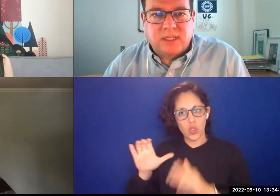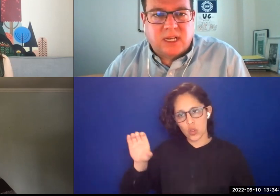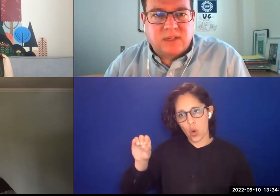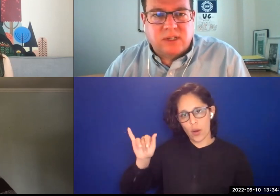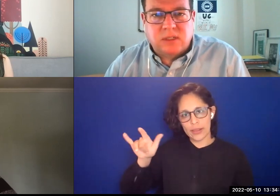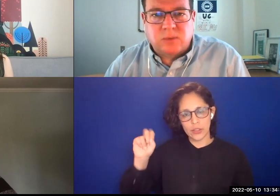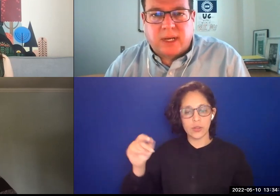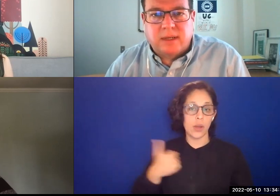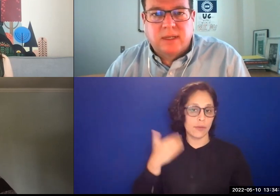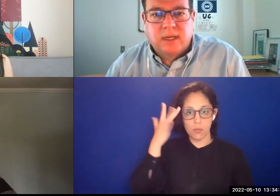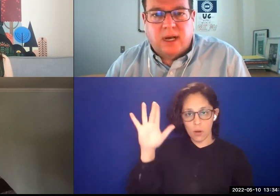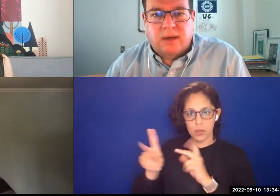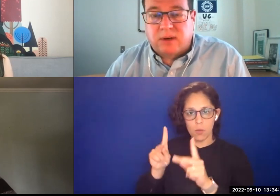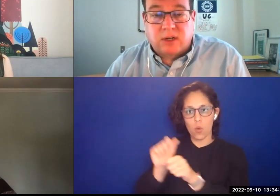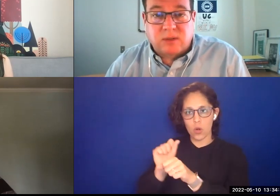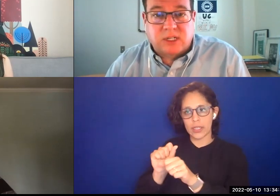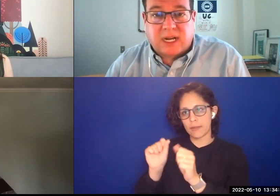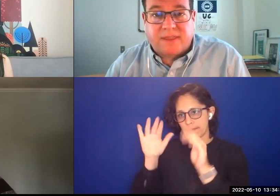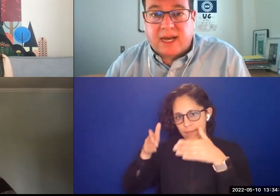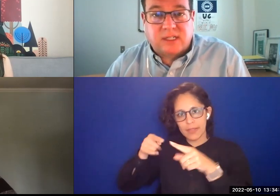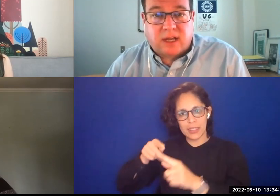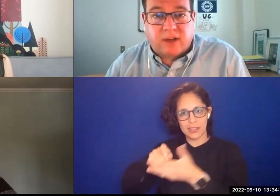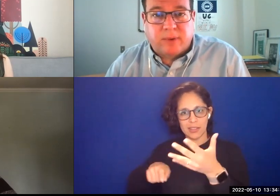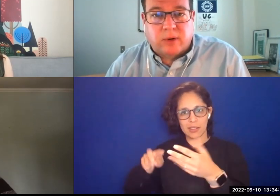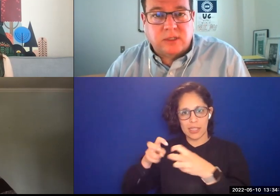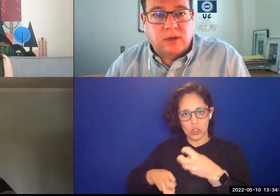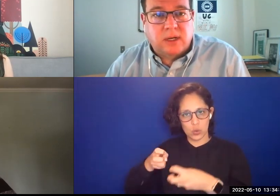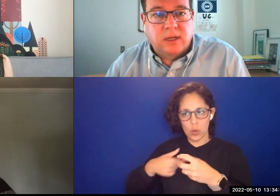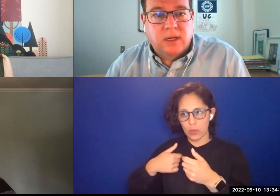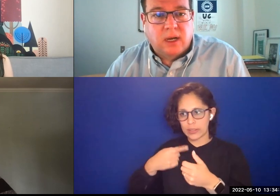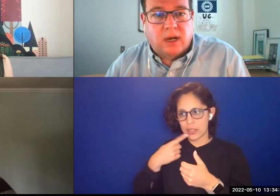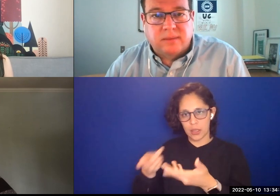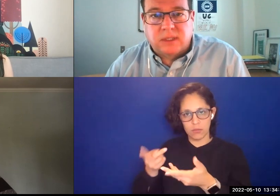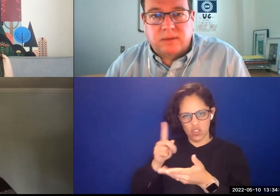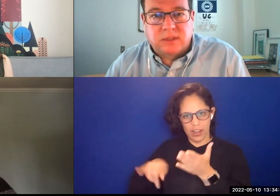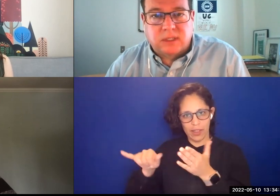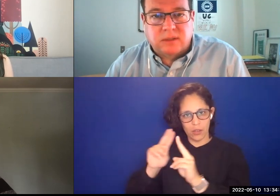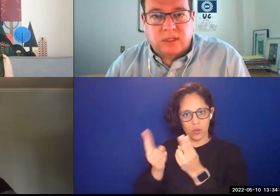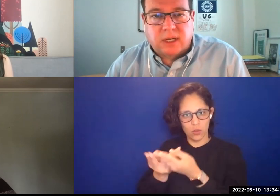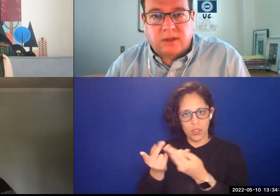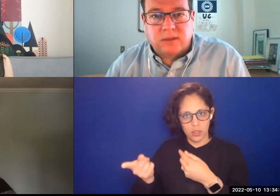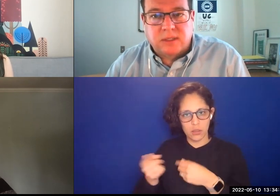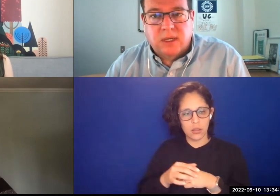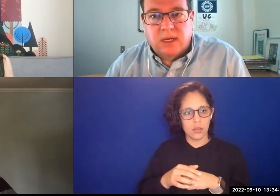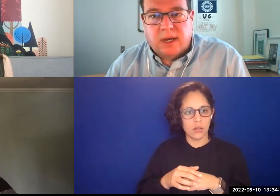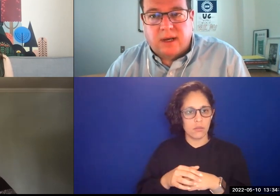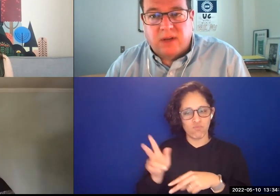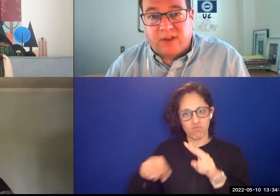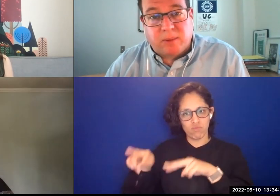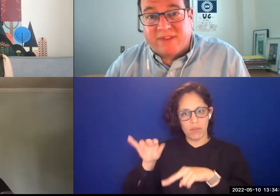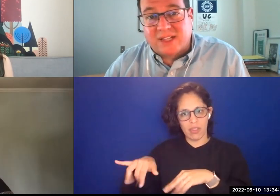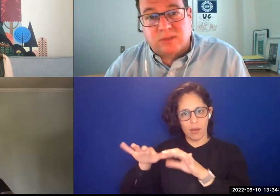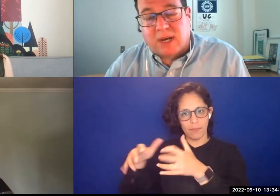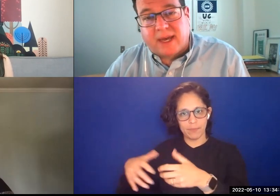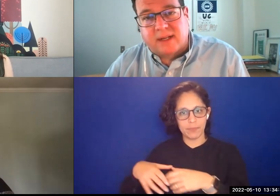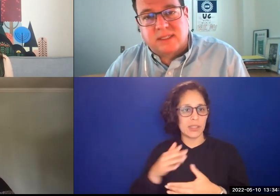working on these kinds of issues as well. So I would encourage people to check out that. Check out the Alphabet Workers Union to look at those. If other